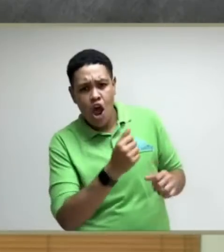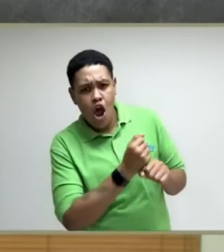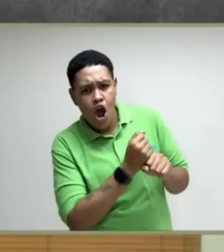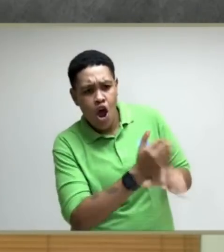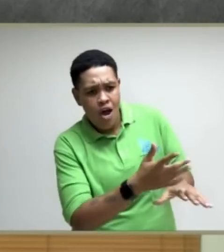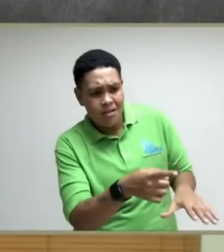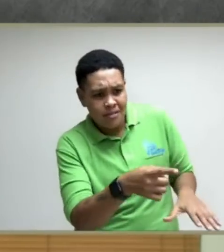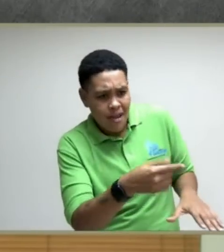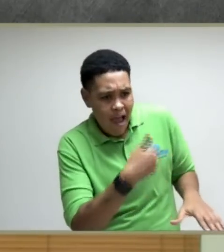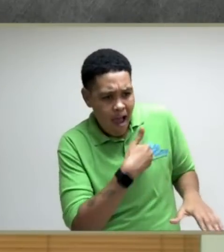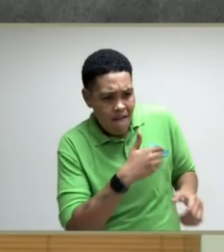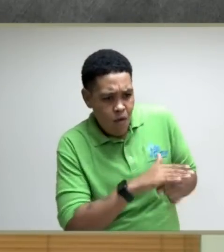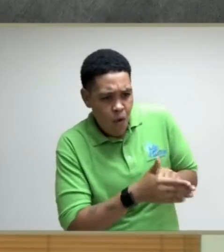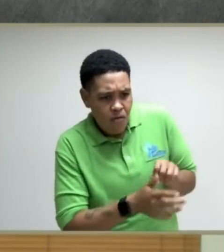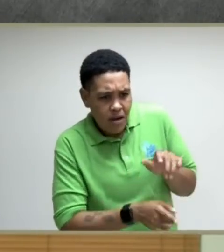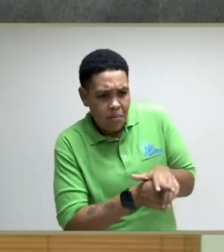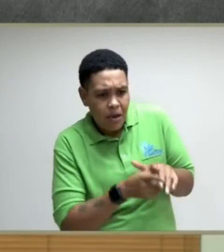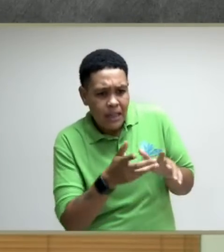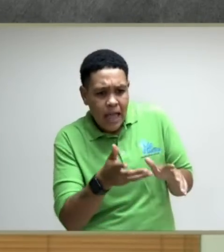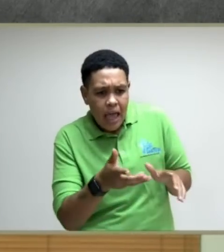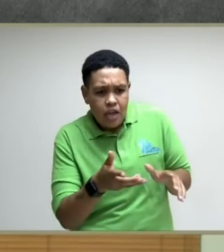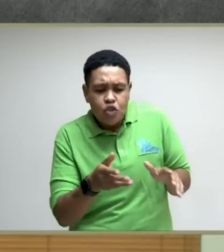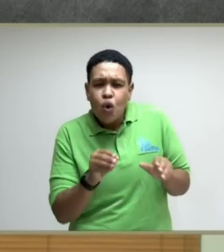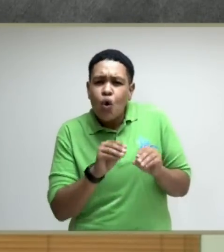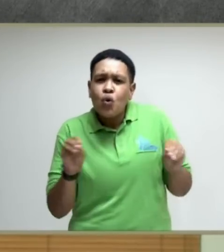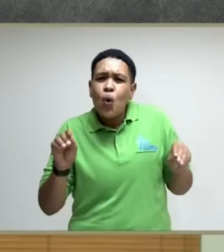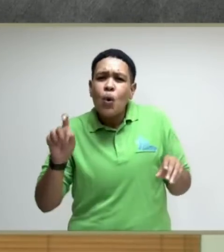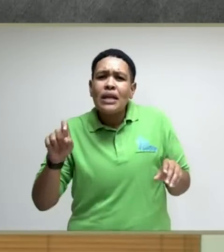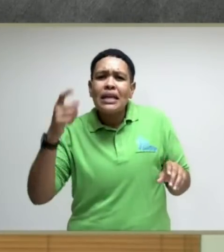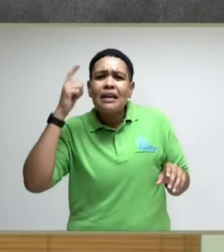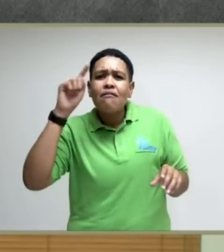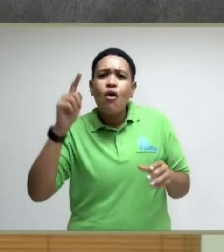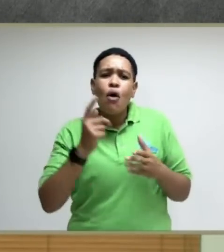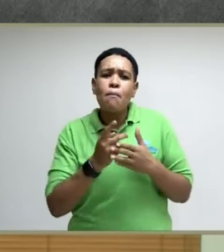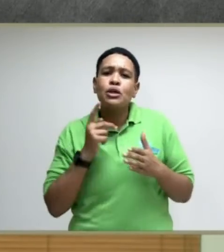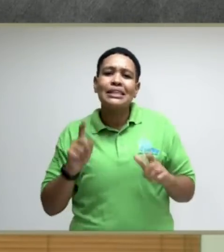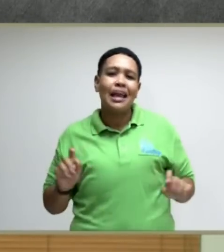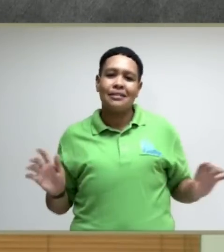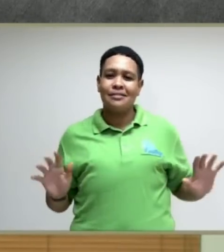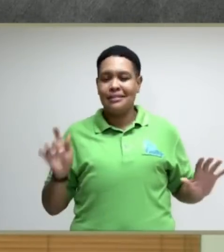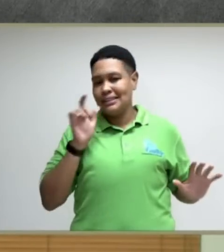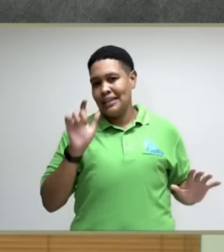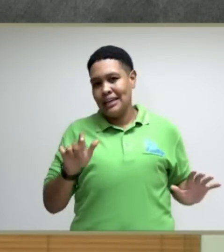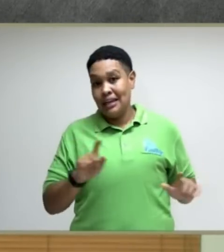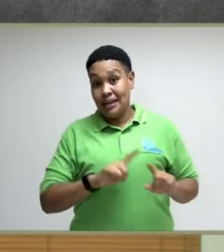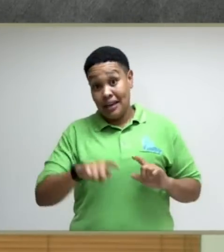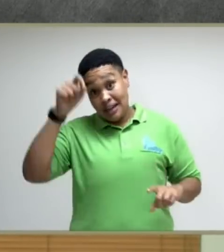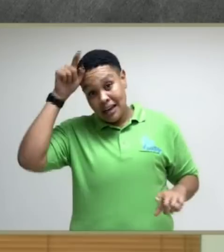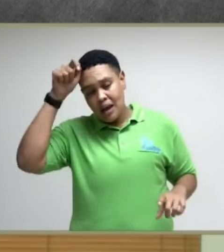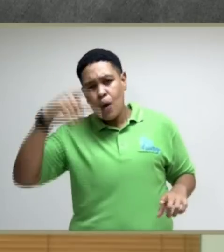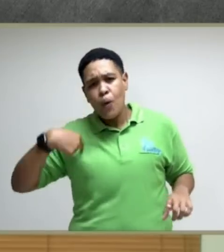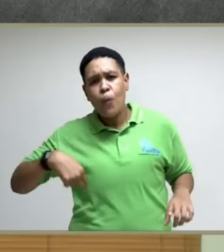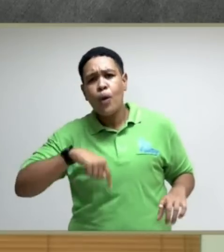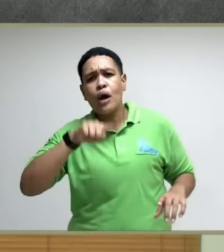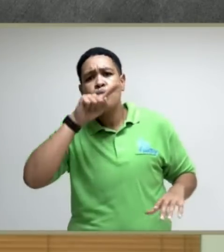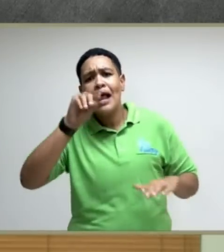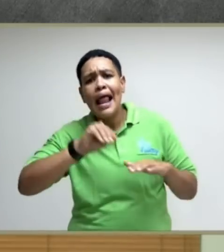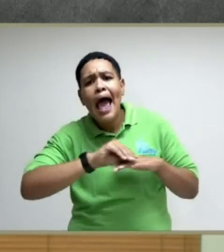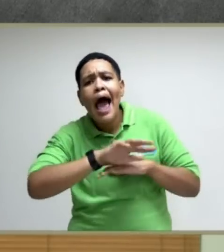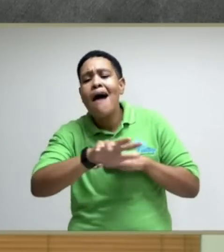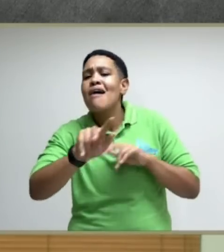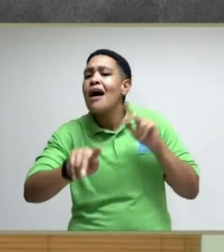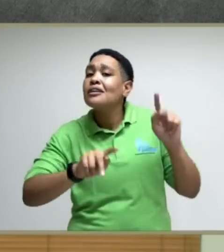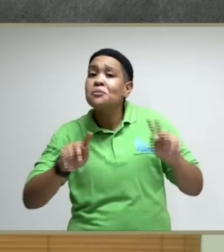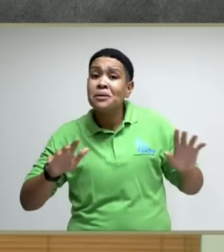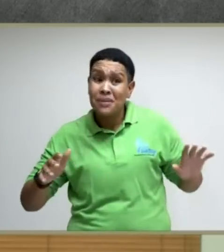have COVID. So there is no need for a pre-testing. However, we are advising persons